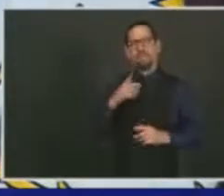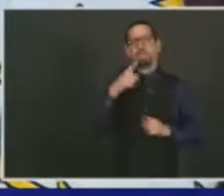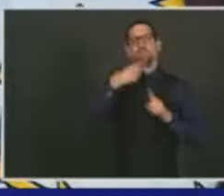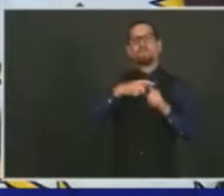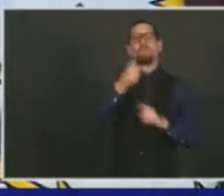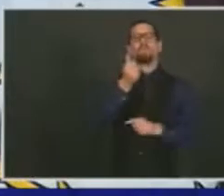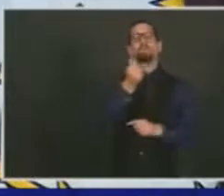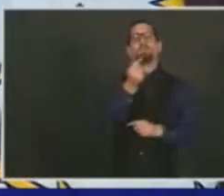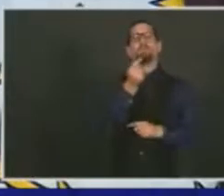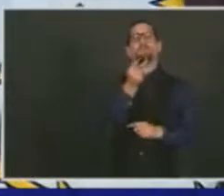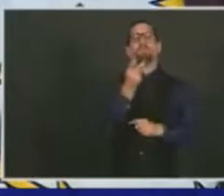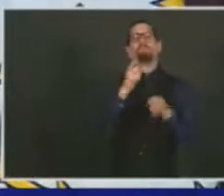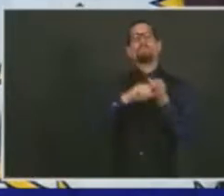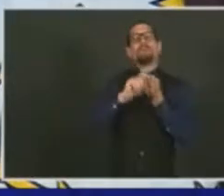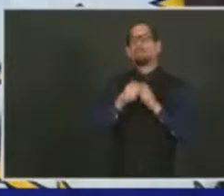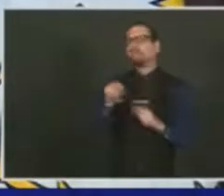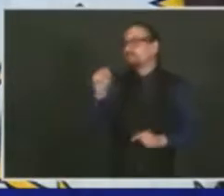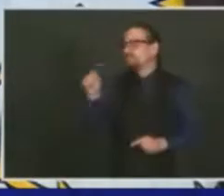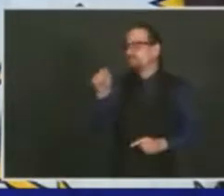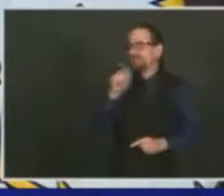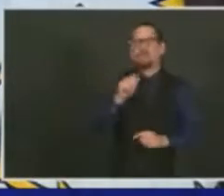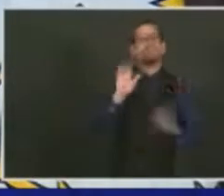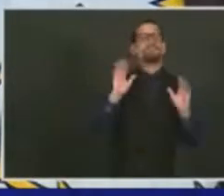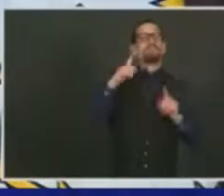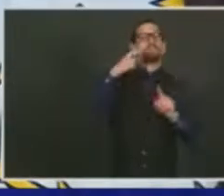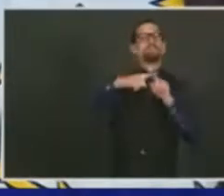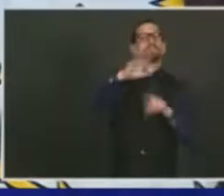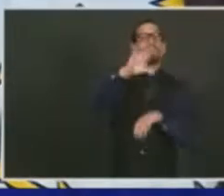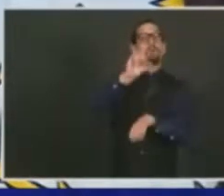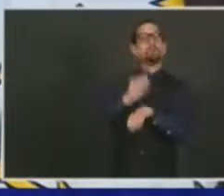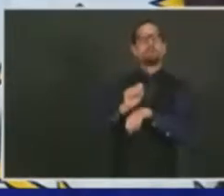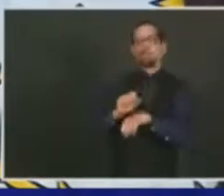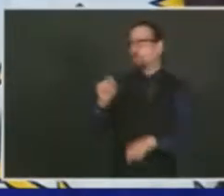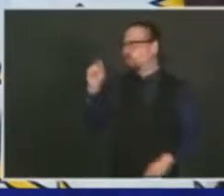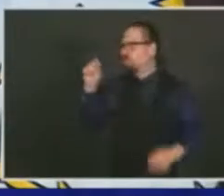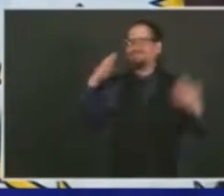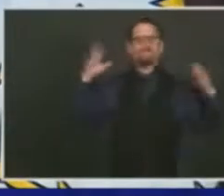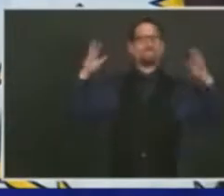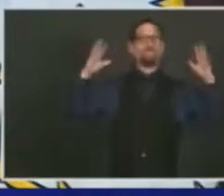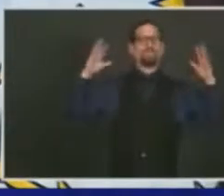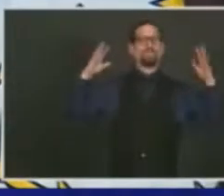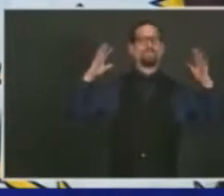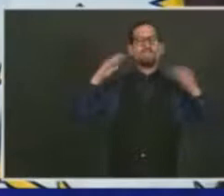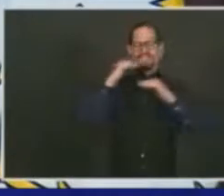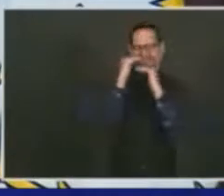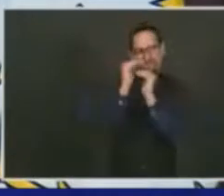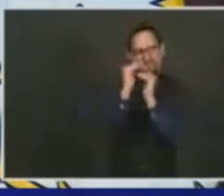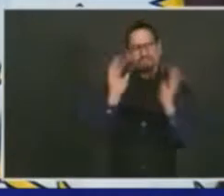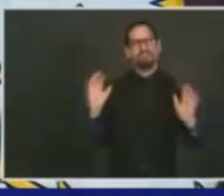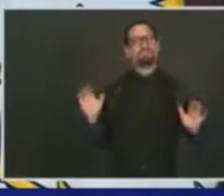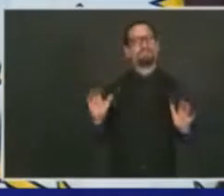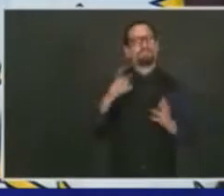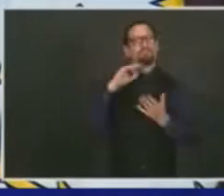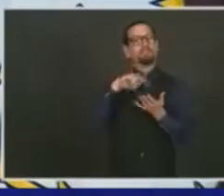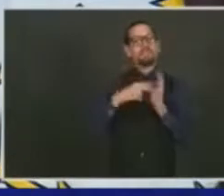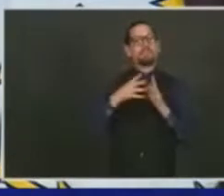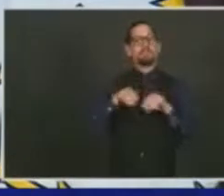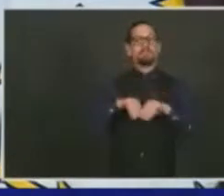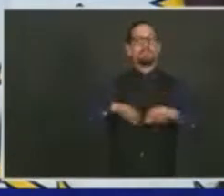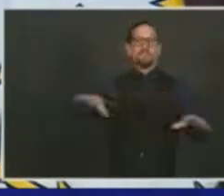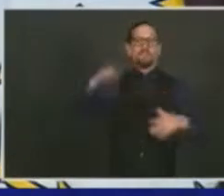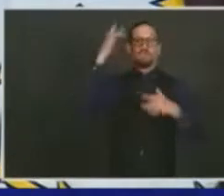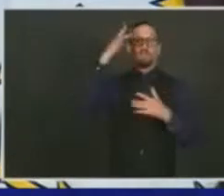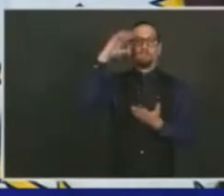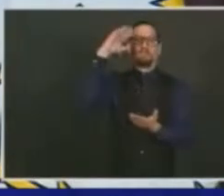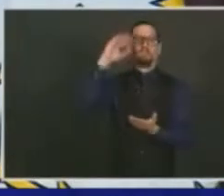contacts you have, the more likely you are to spread the virus. It also means the contact tracing job that should take a couple